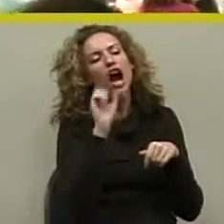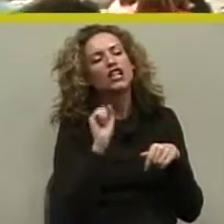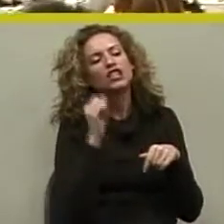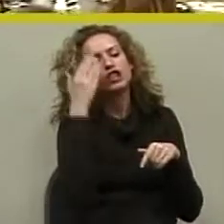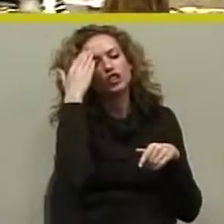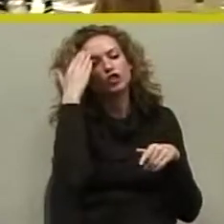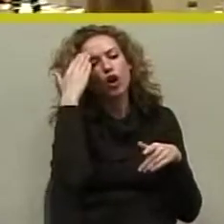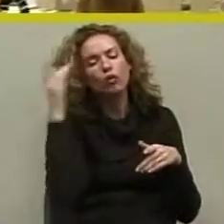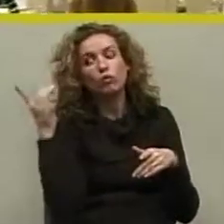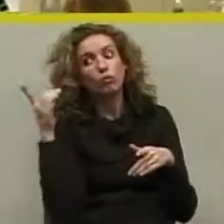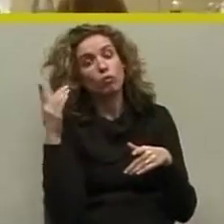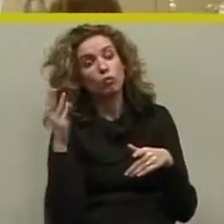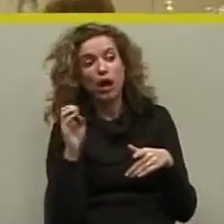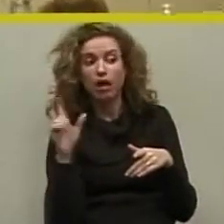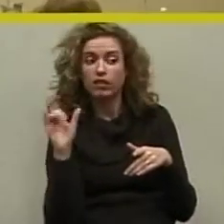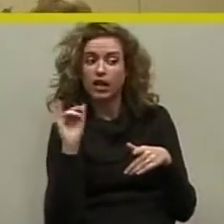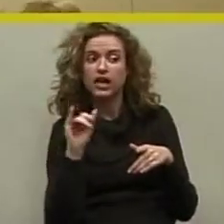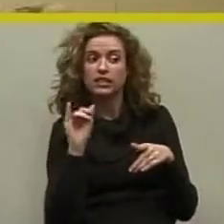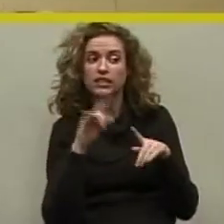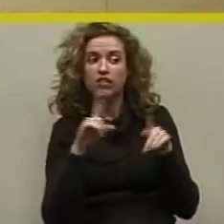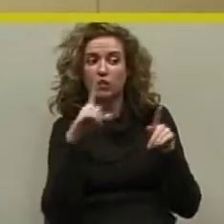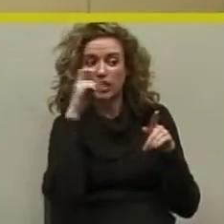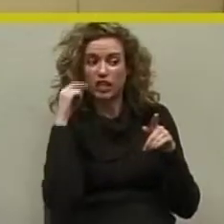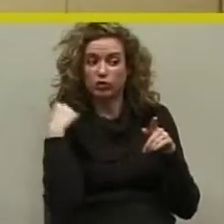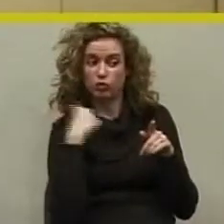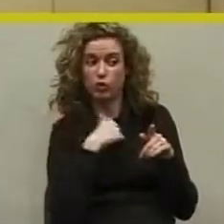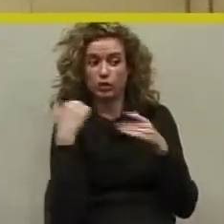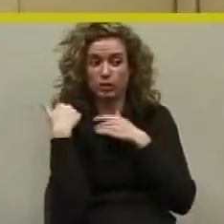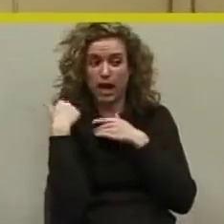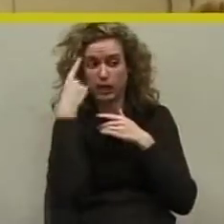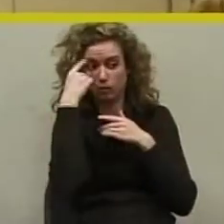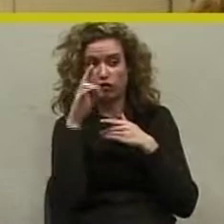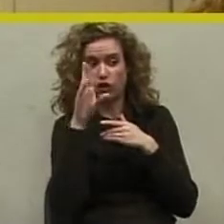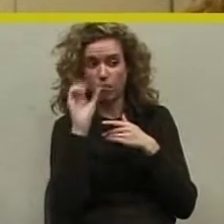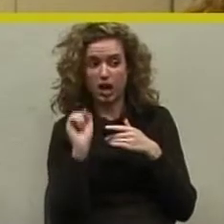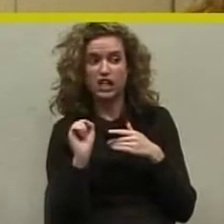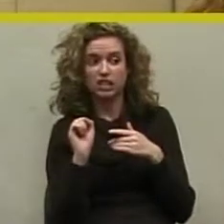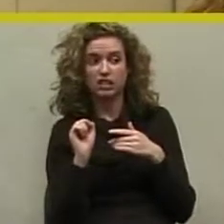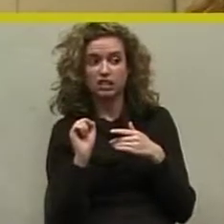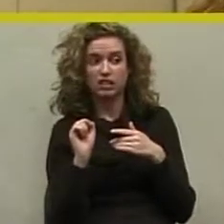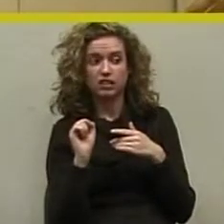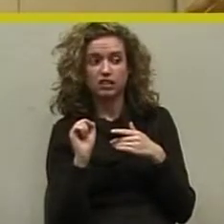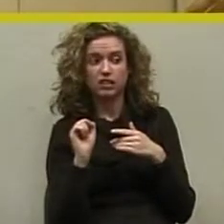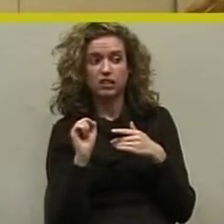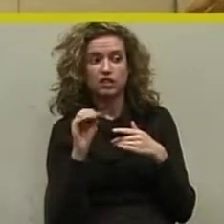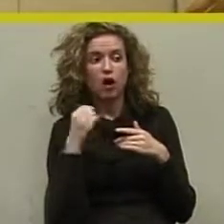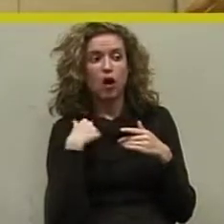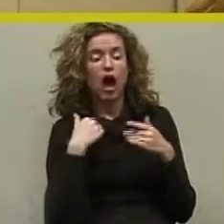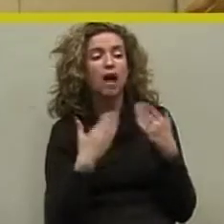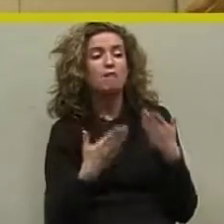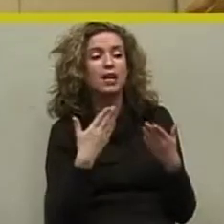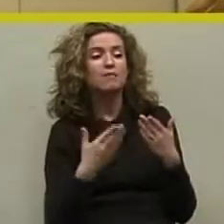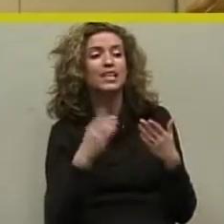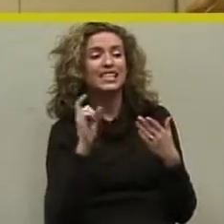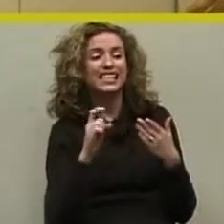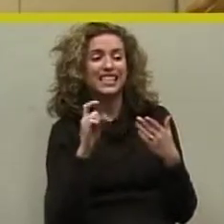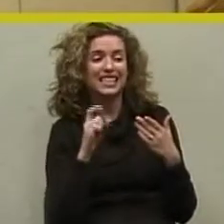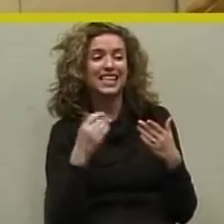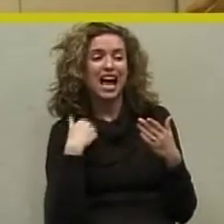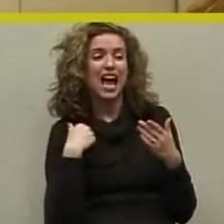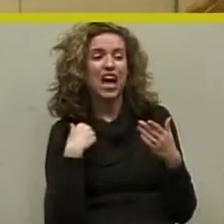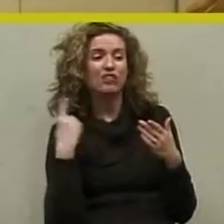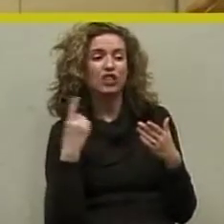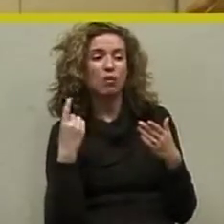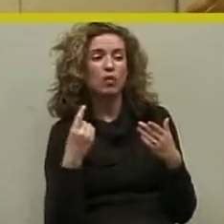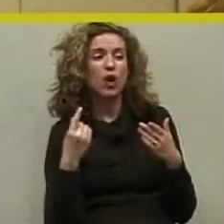okay? Because if it's a school, because you're responsible for bus, because you're responsible for transportation. So I may have to have somebody ride the bus to see what's going